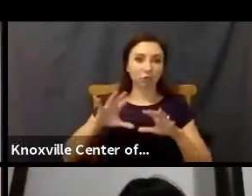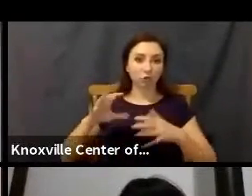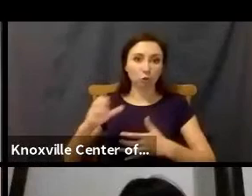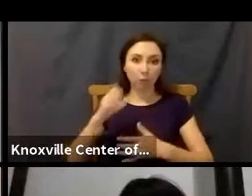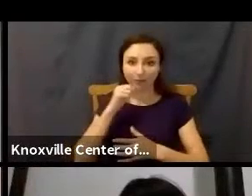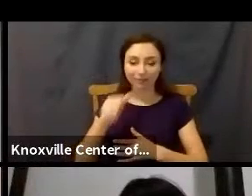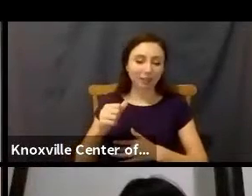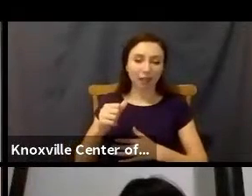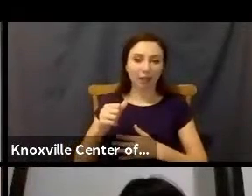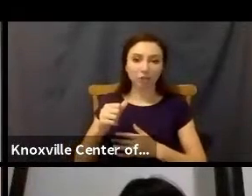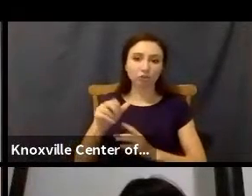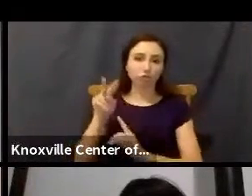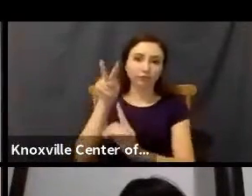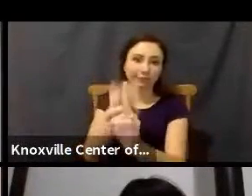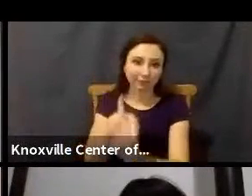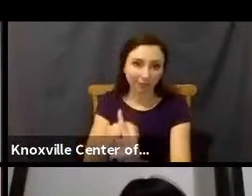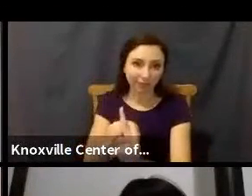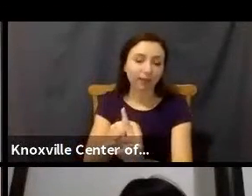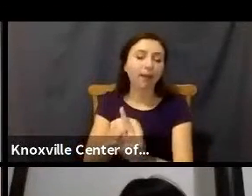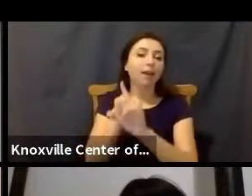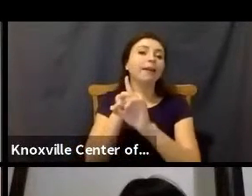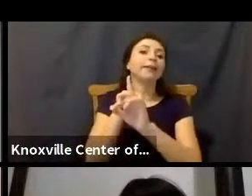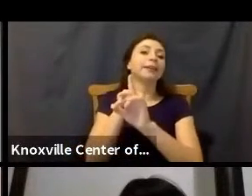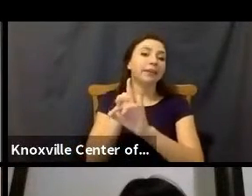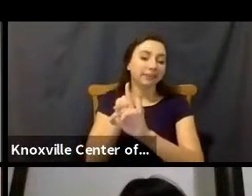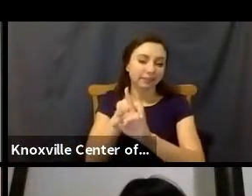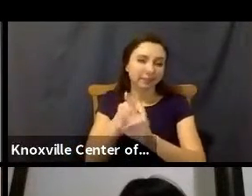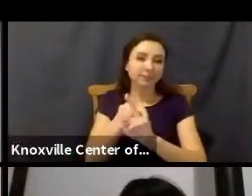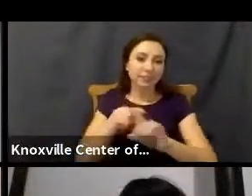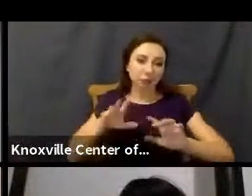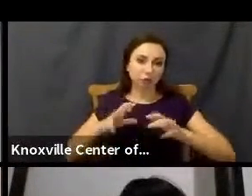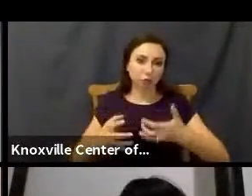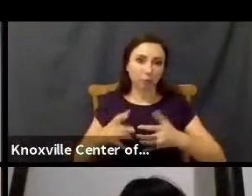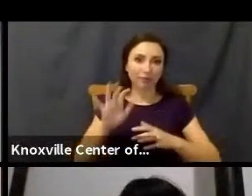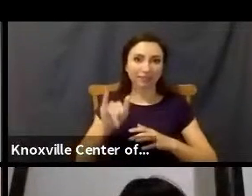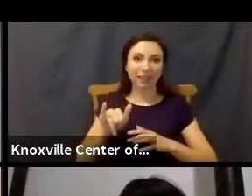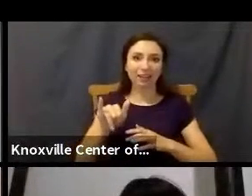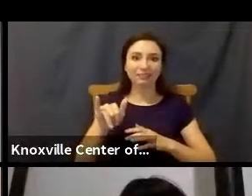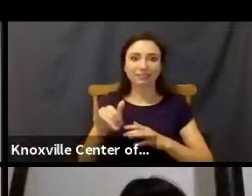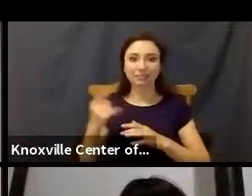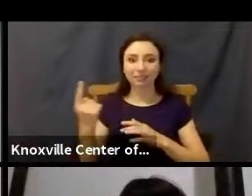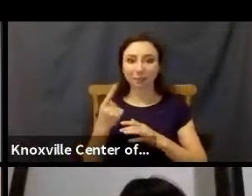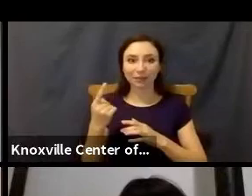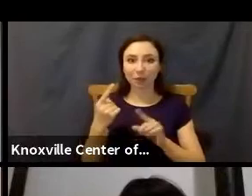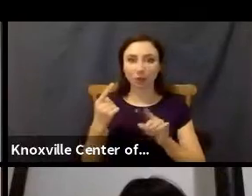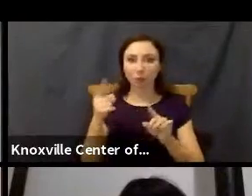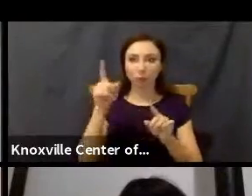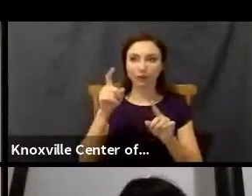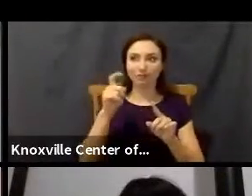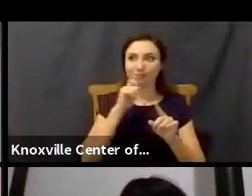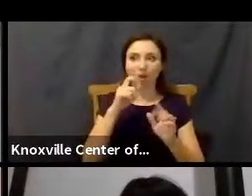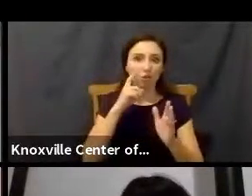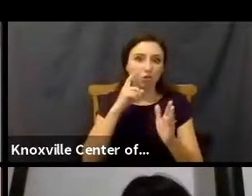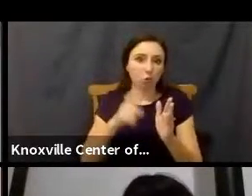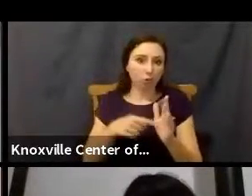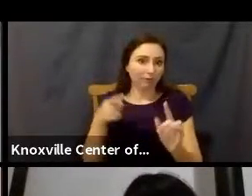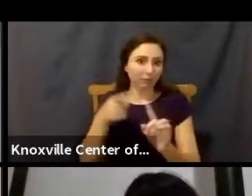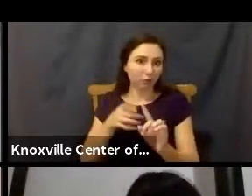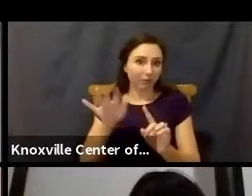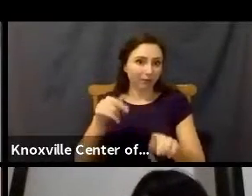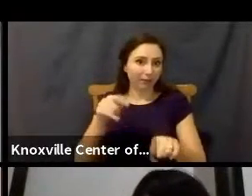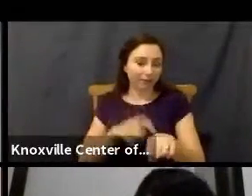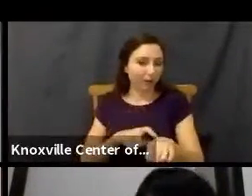appointed bodies, which is a distinction that had been lost on us until then. We need